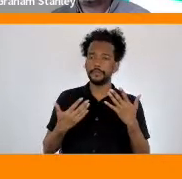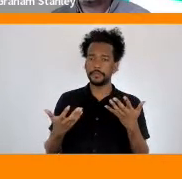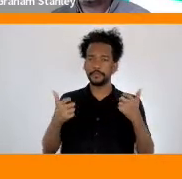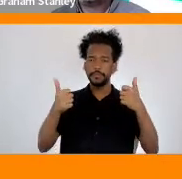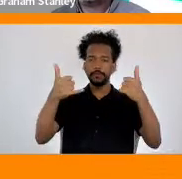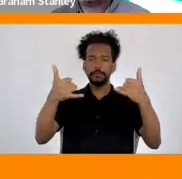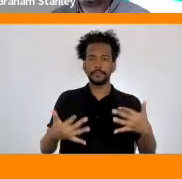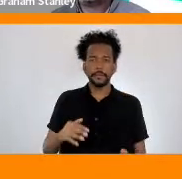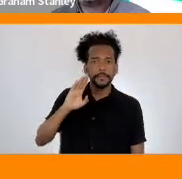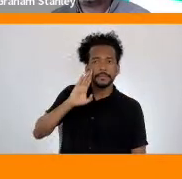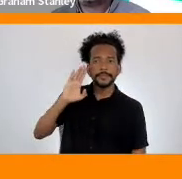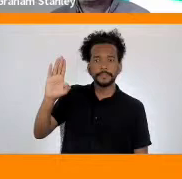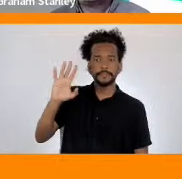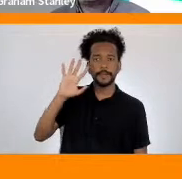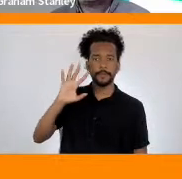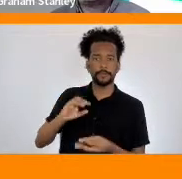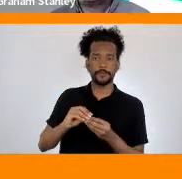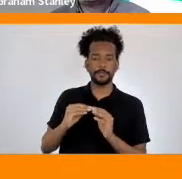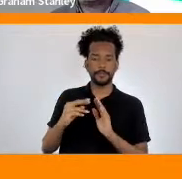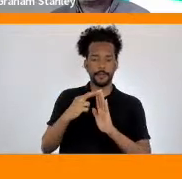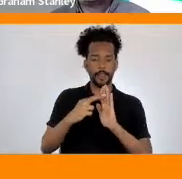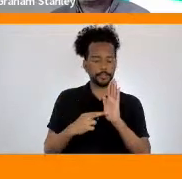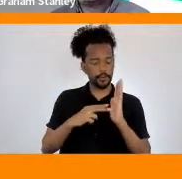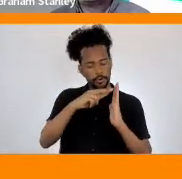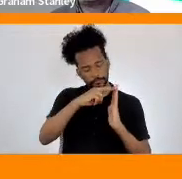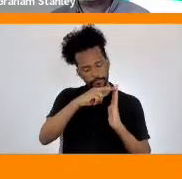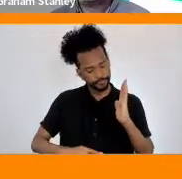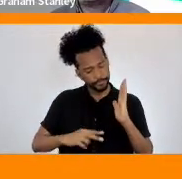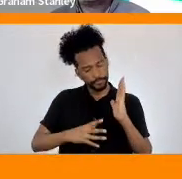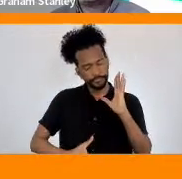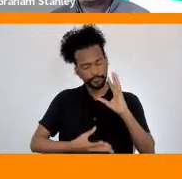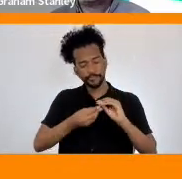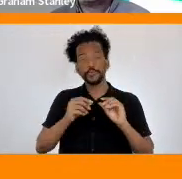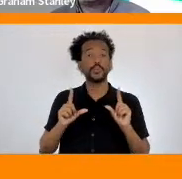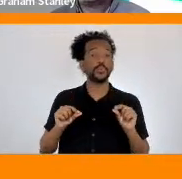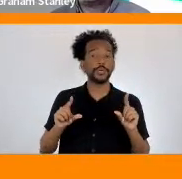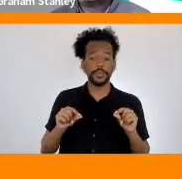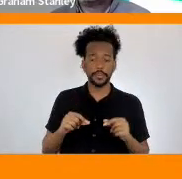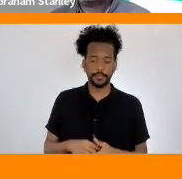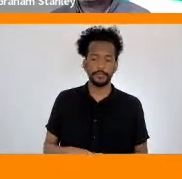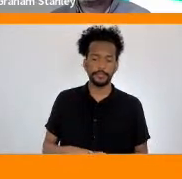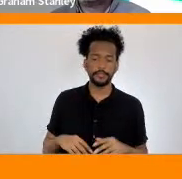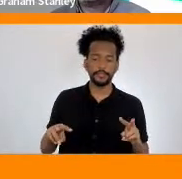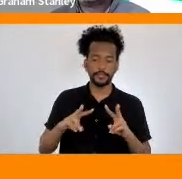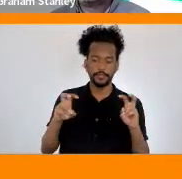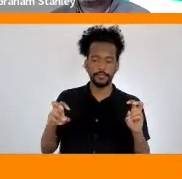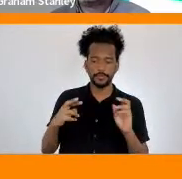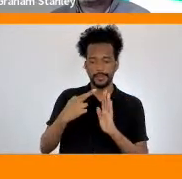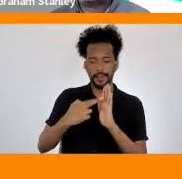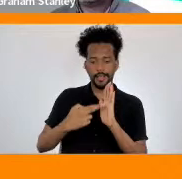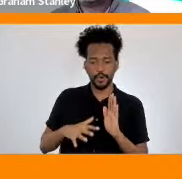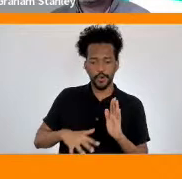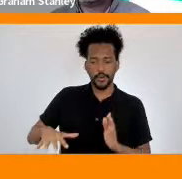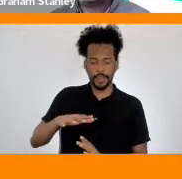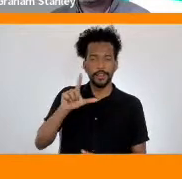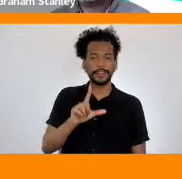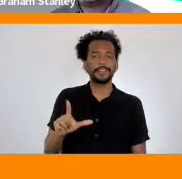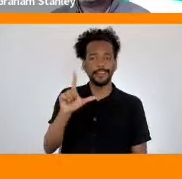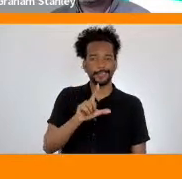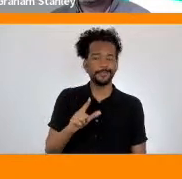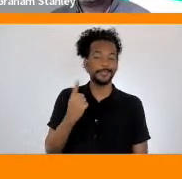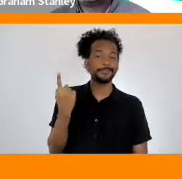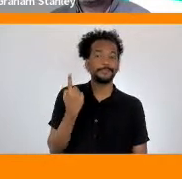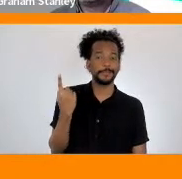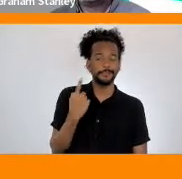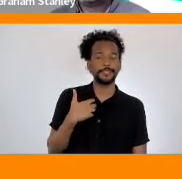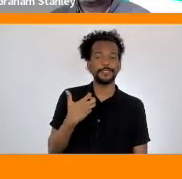report. So first, we'll look at the findings from the literature. We conducted a first-of-its-kind systematic